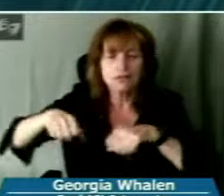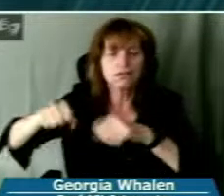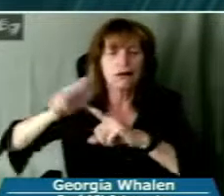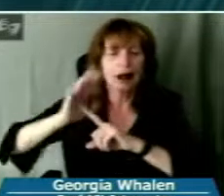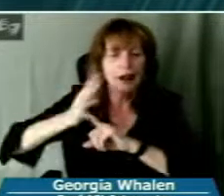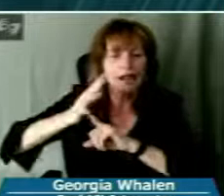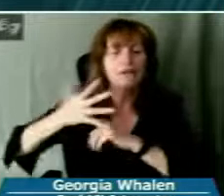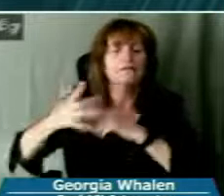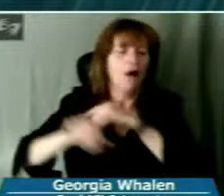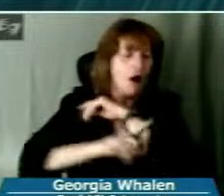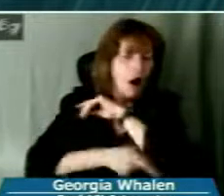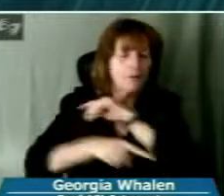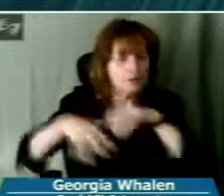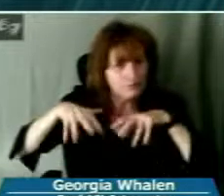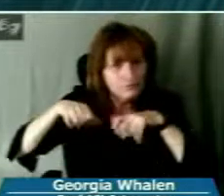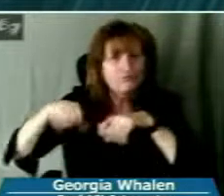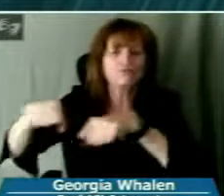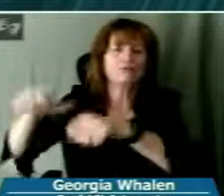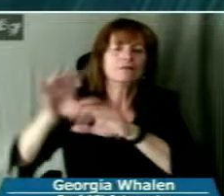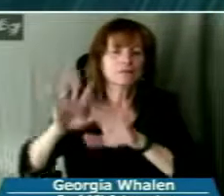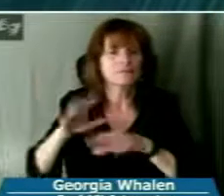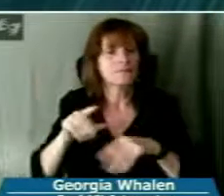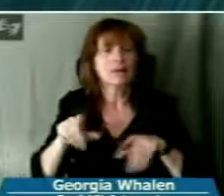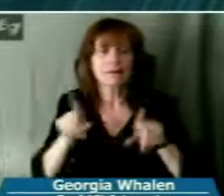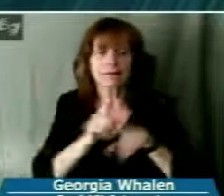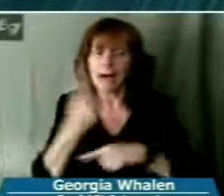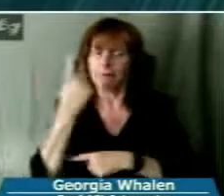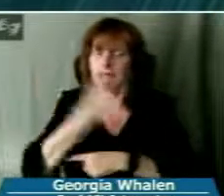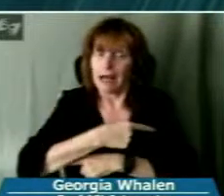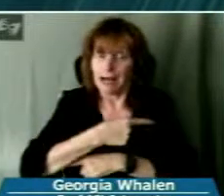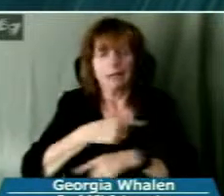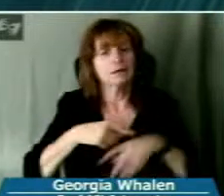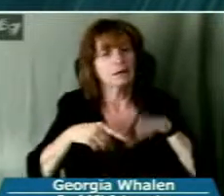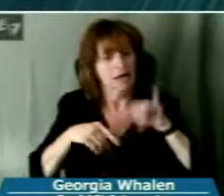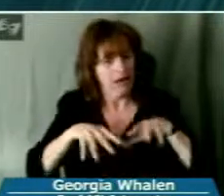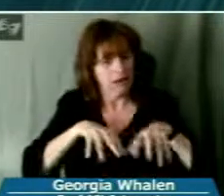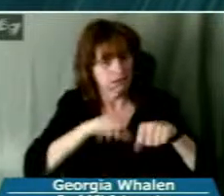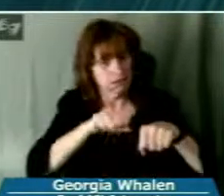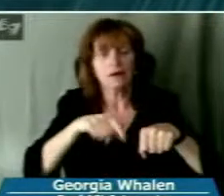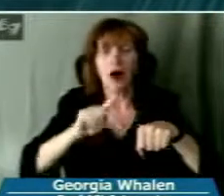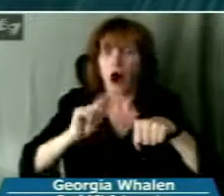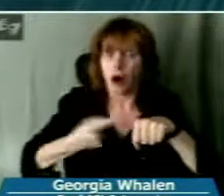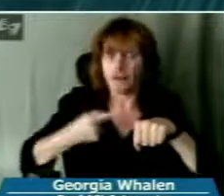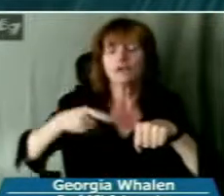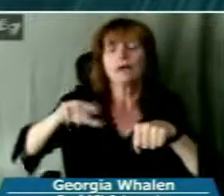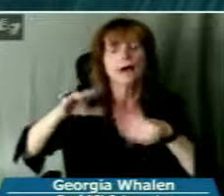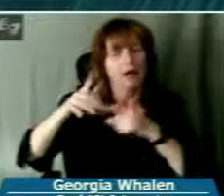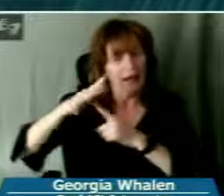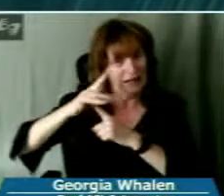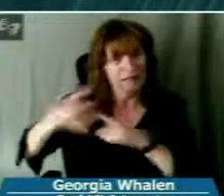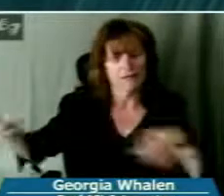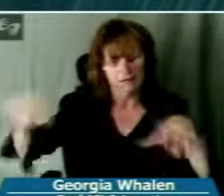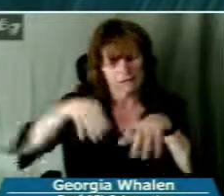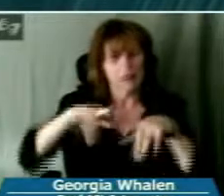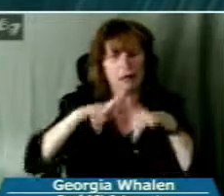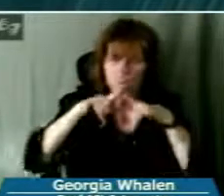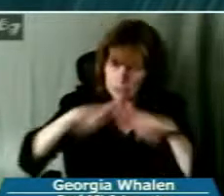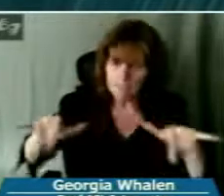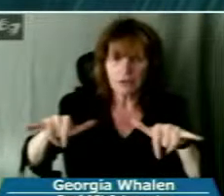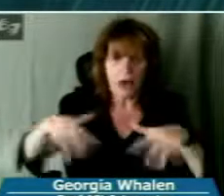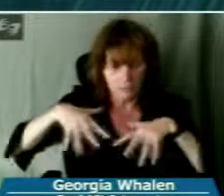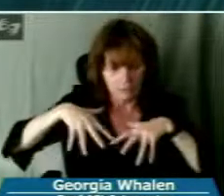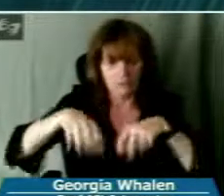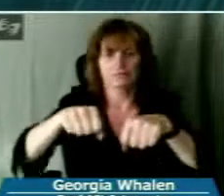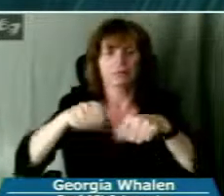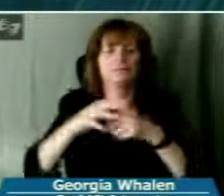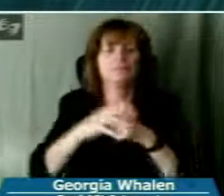system, if you're getting garbage collection on Monday, then you put your leaf and yard out on Monday and Tuesday, et cetera, et cetera. So no more once a